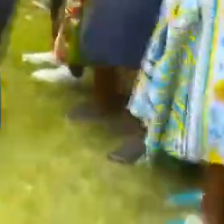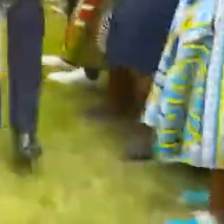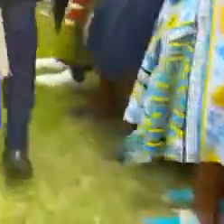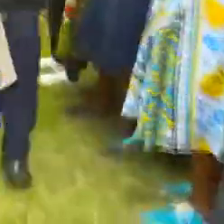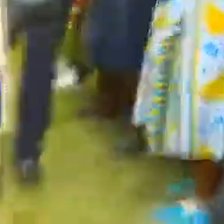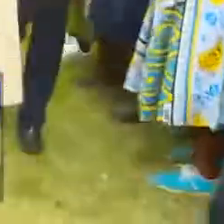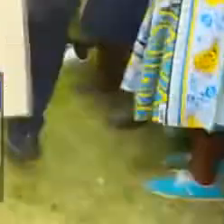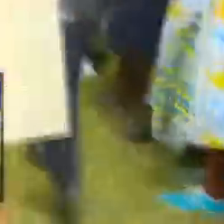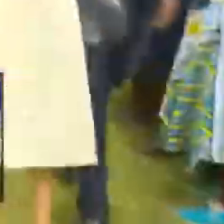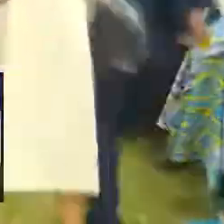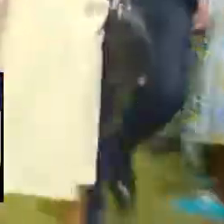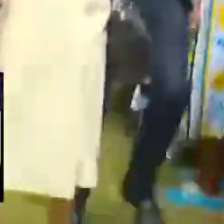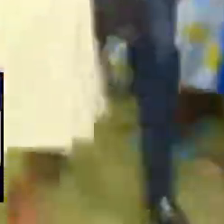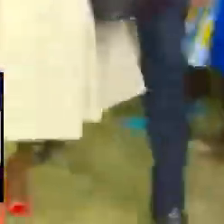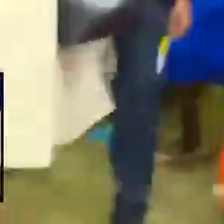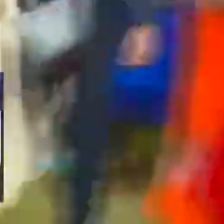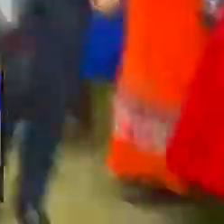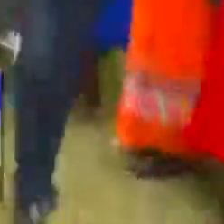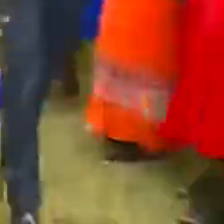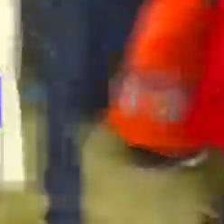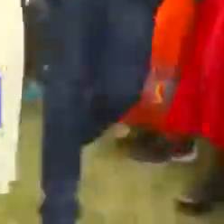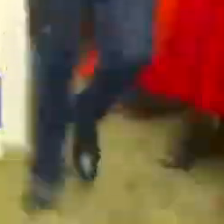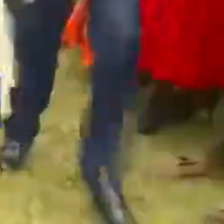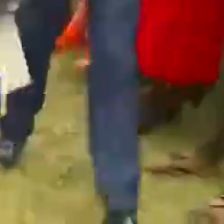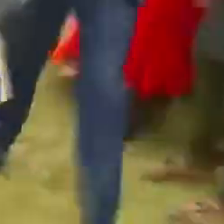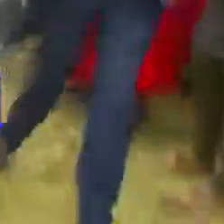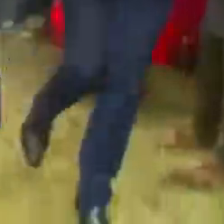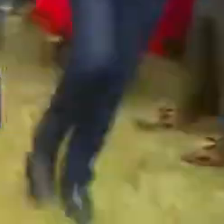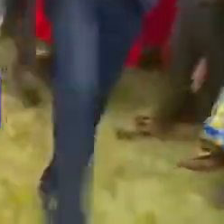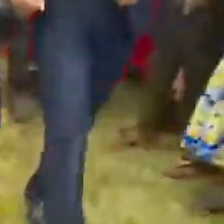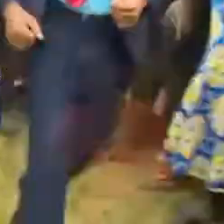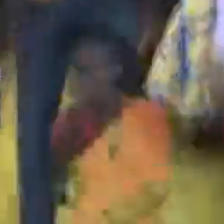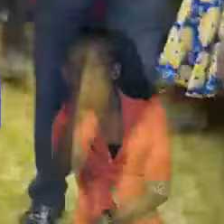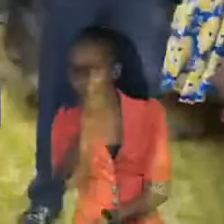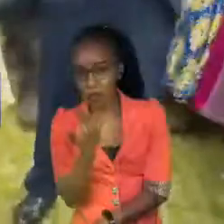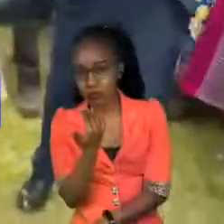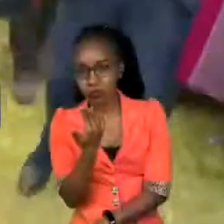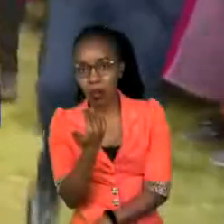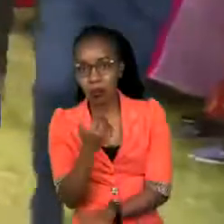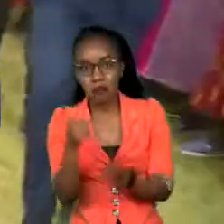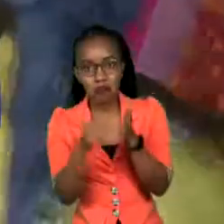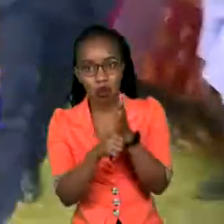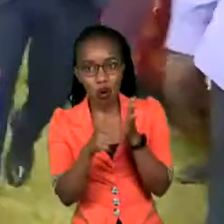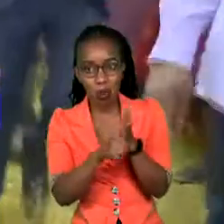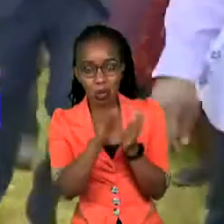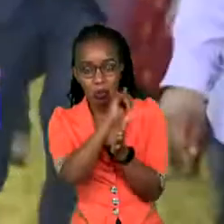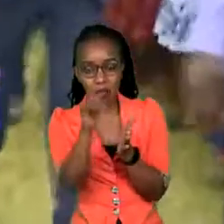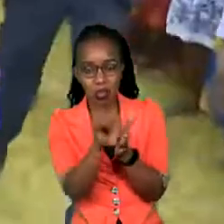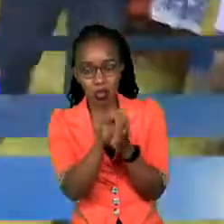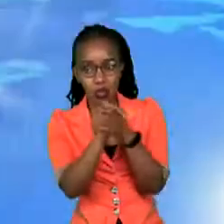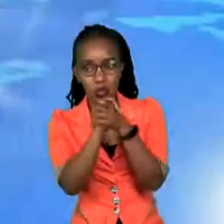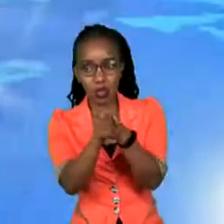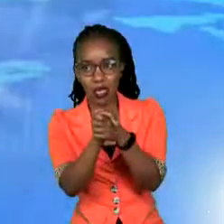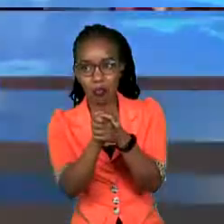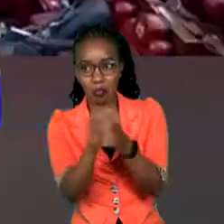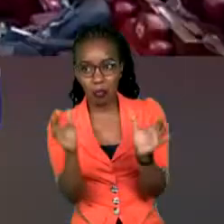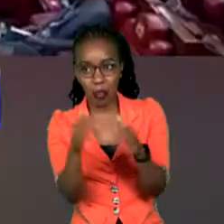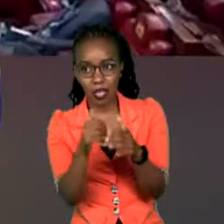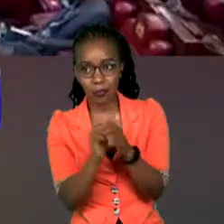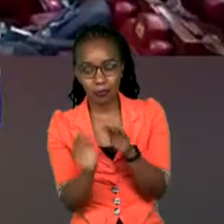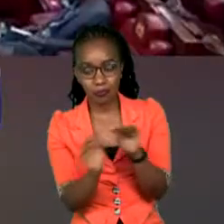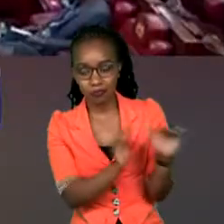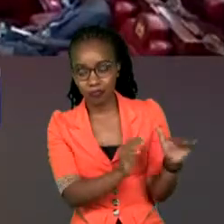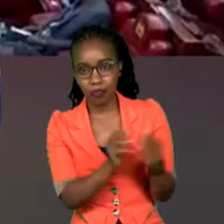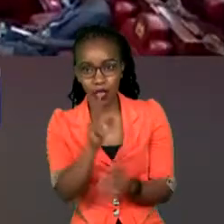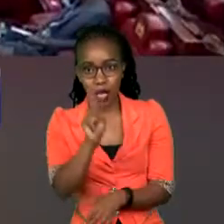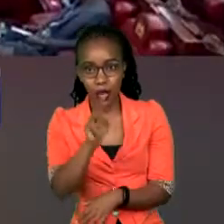DP William RUTO has accused the ODM leader RAILA Odinga for the in-house disputes facing the Jubilee party. Some